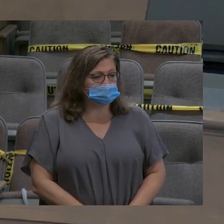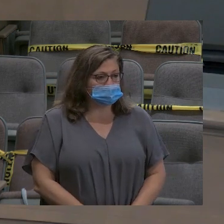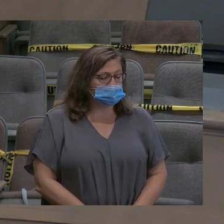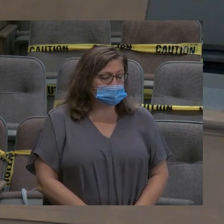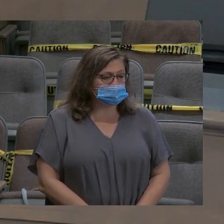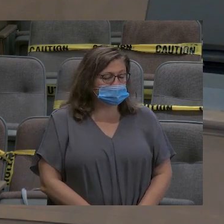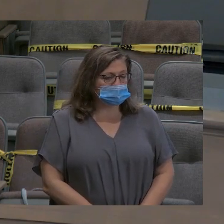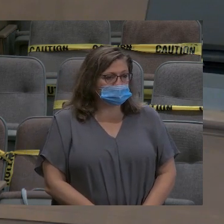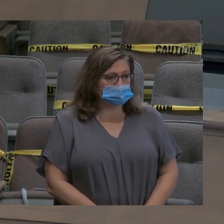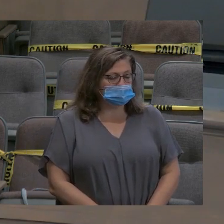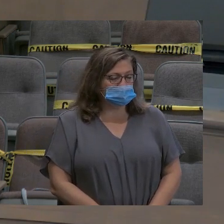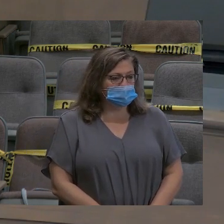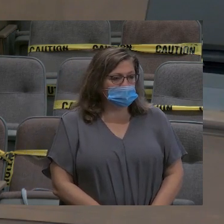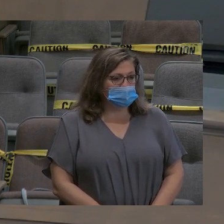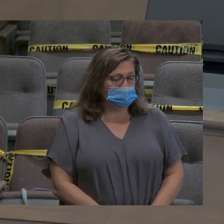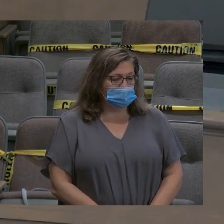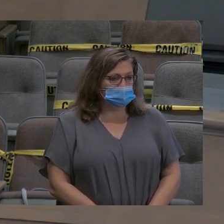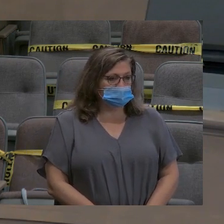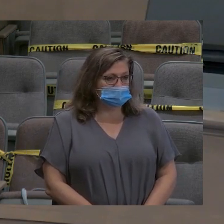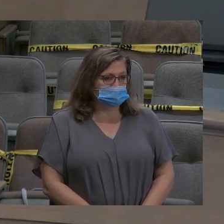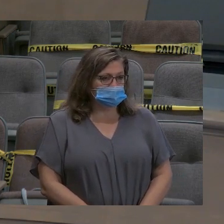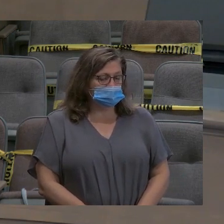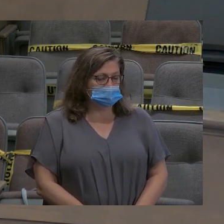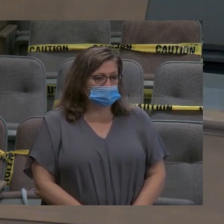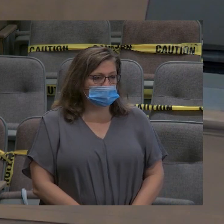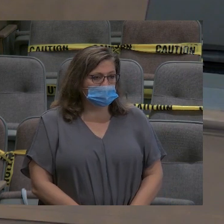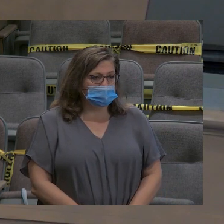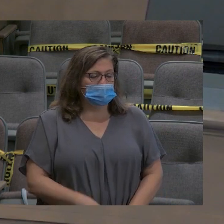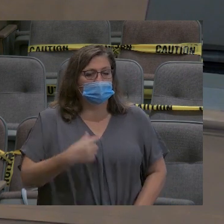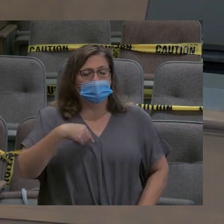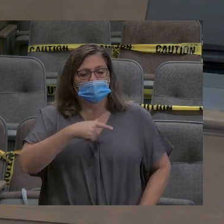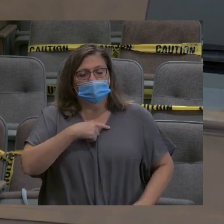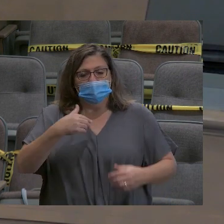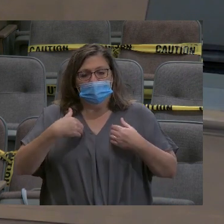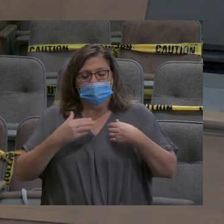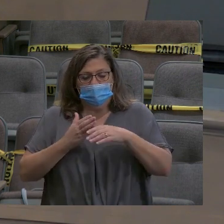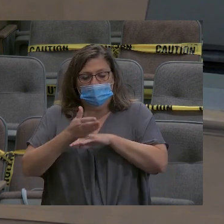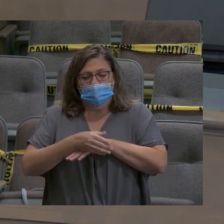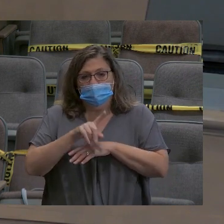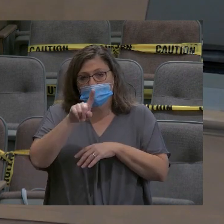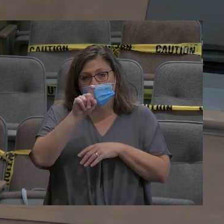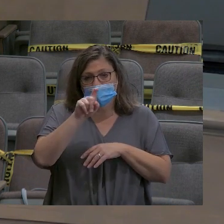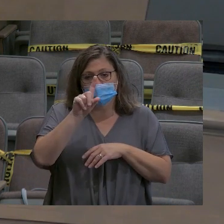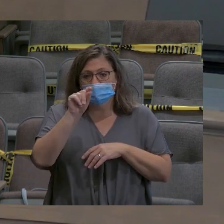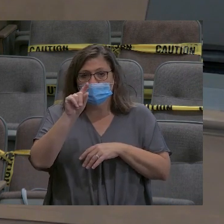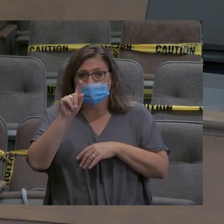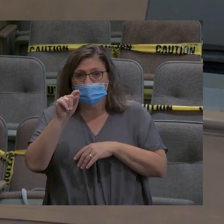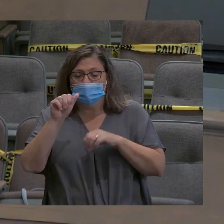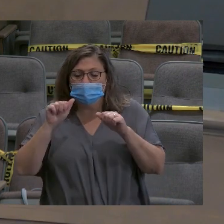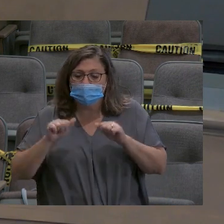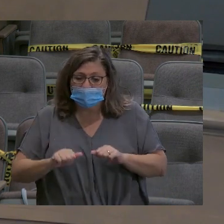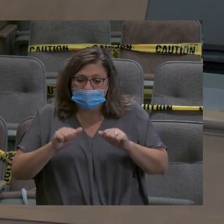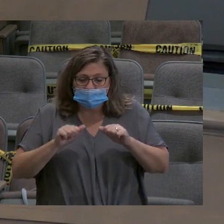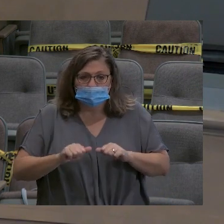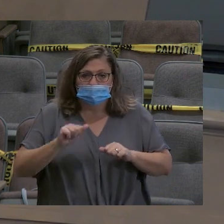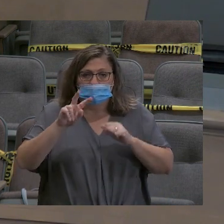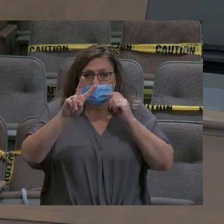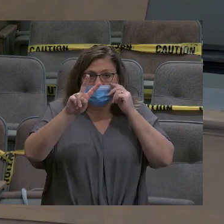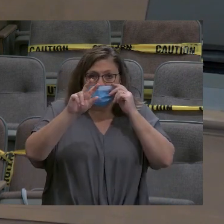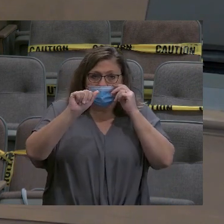over 120 potential vaccines are being studied at this point, with